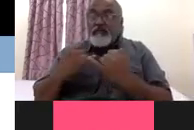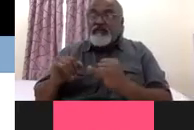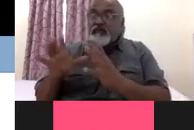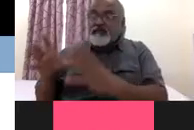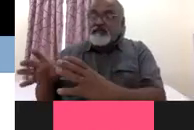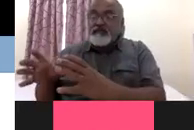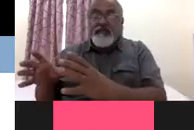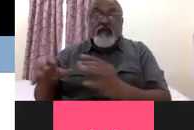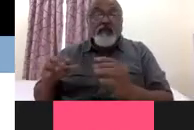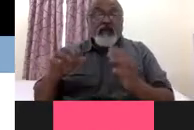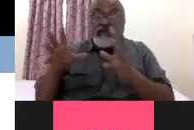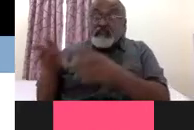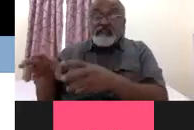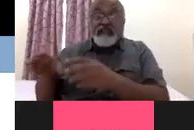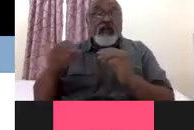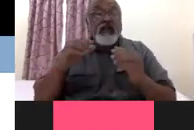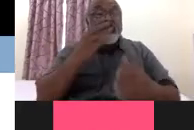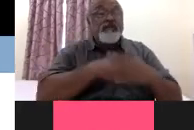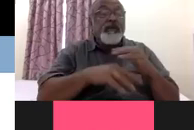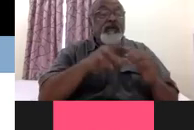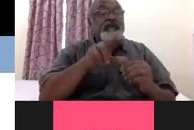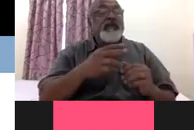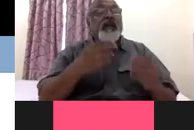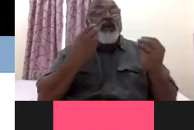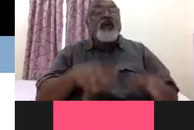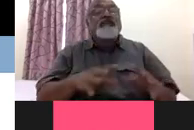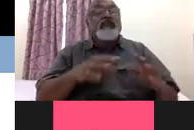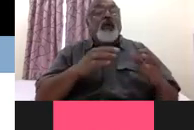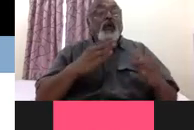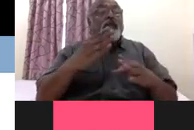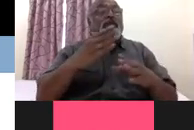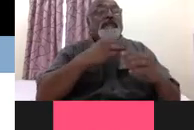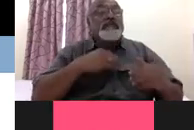disability is the loss of opportunities or the